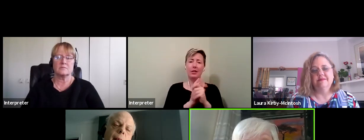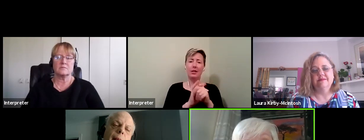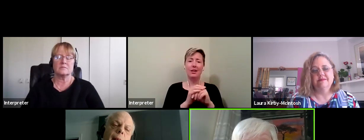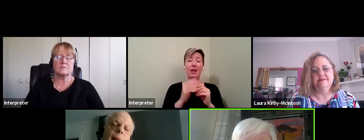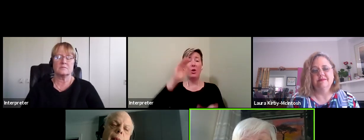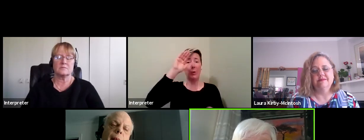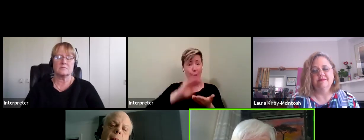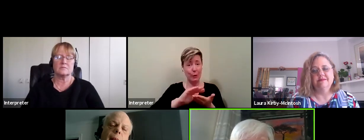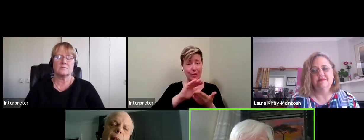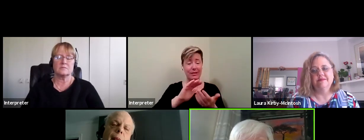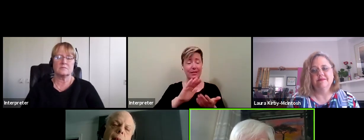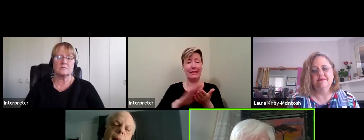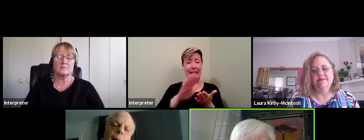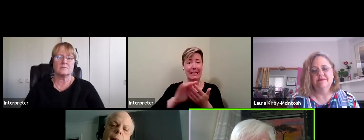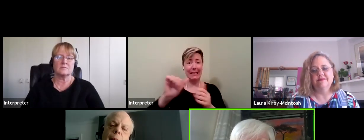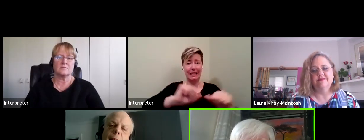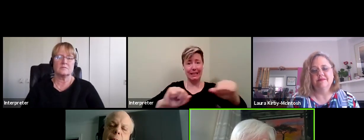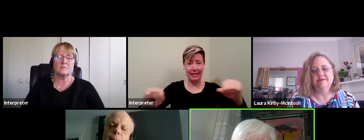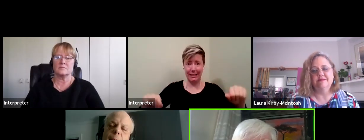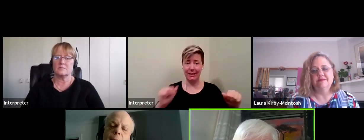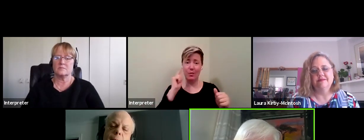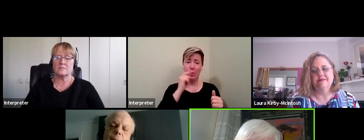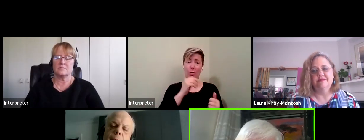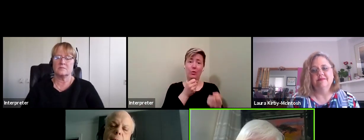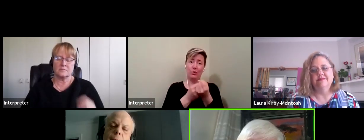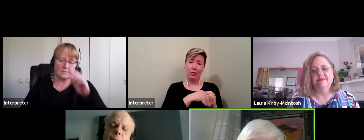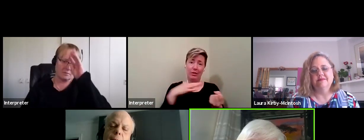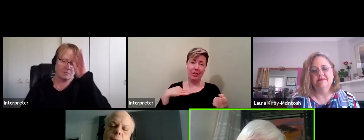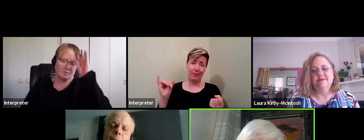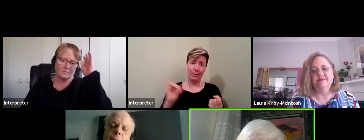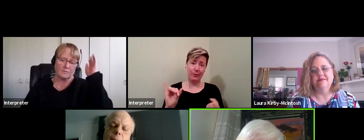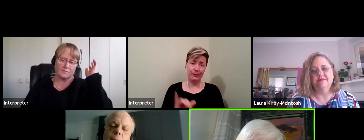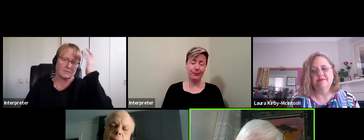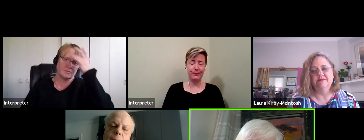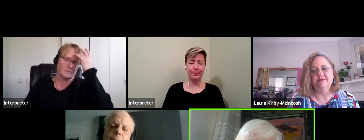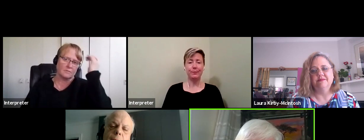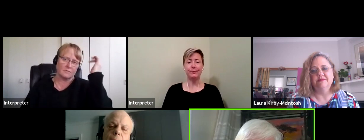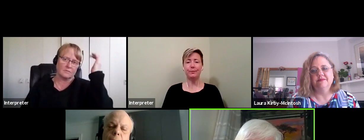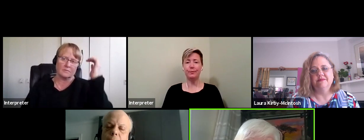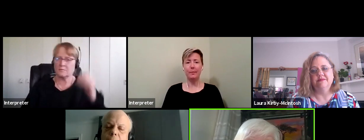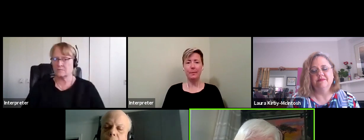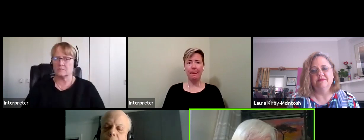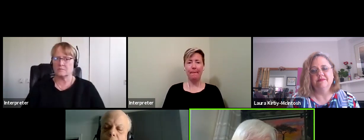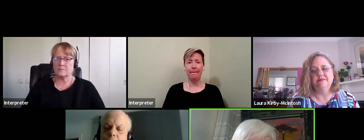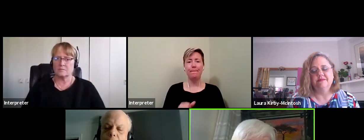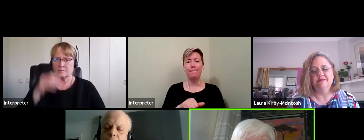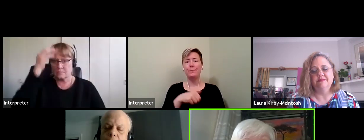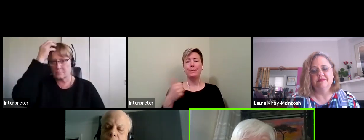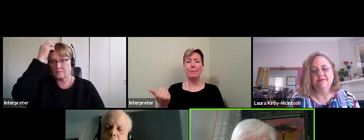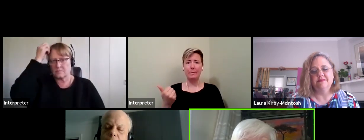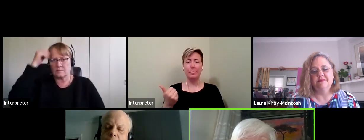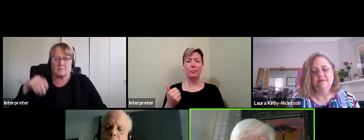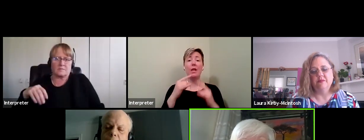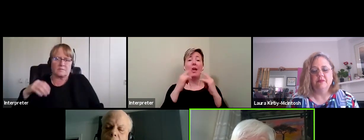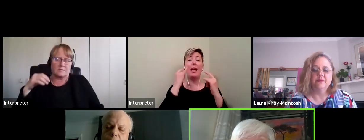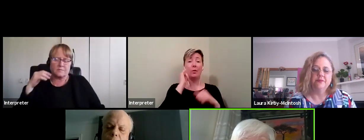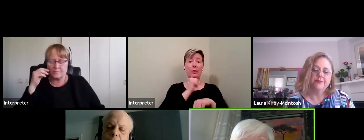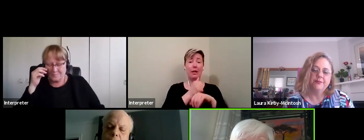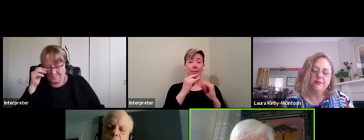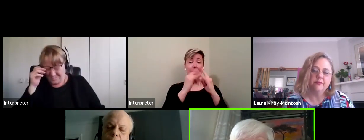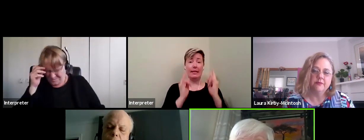the important support staff are doing. The other thing I would talk about is in tent facilities. So if you're going to be